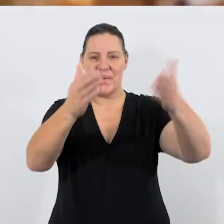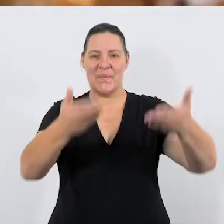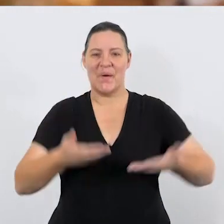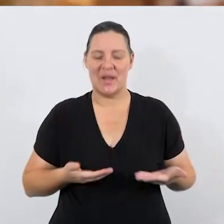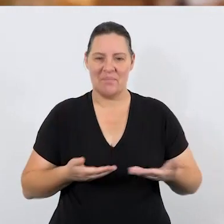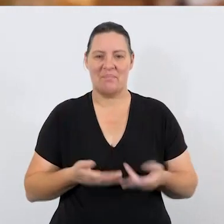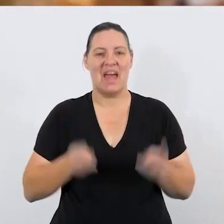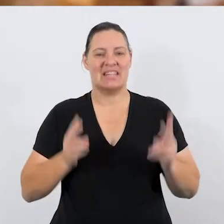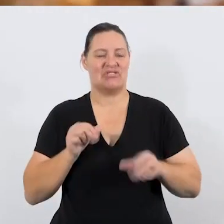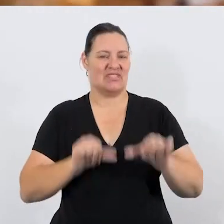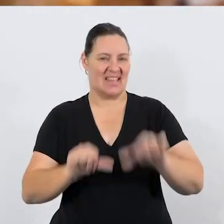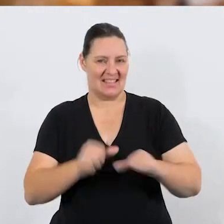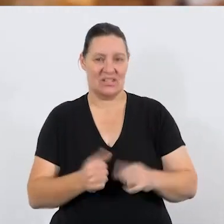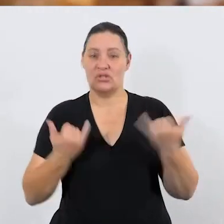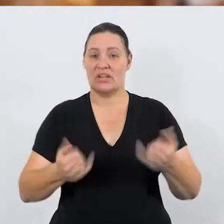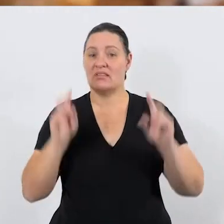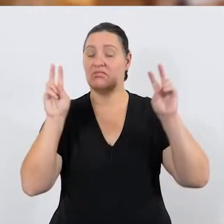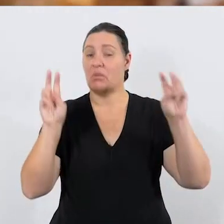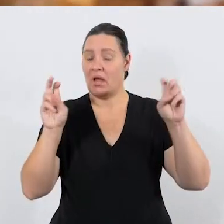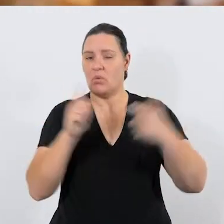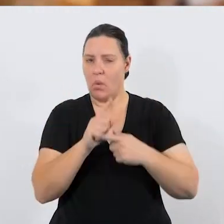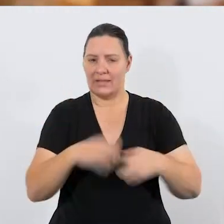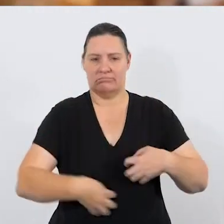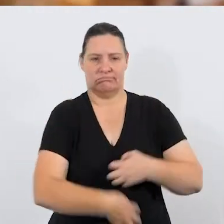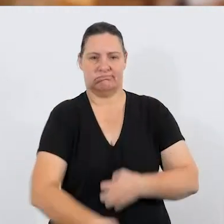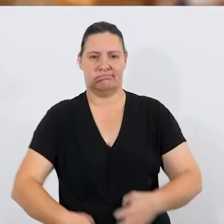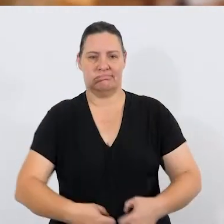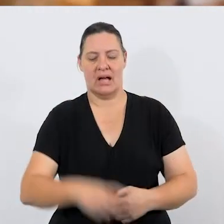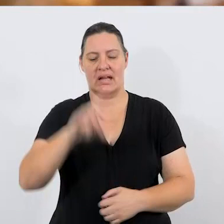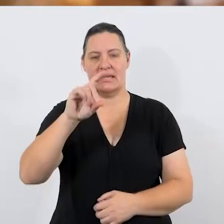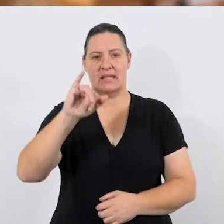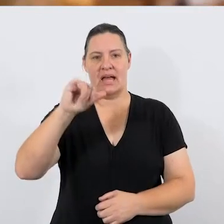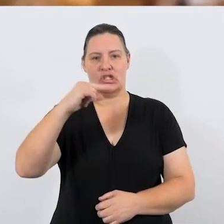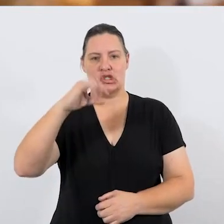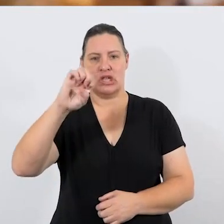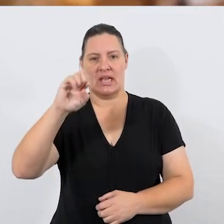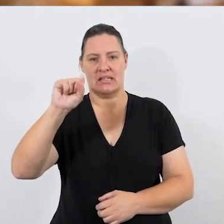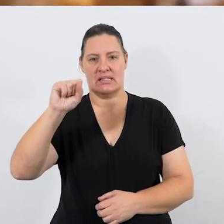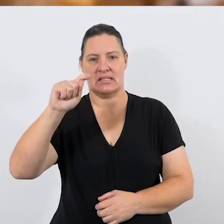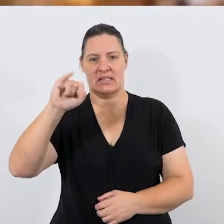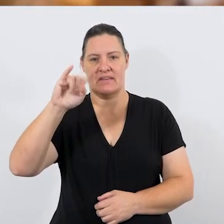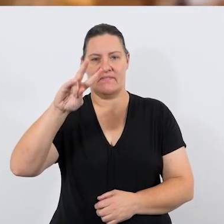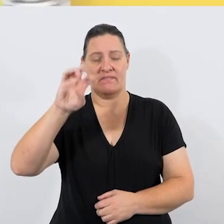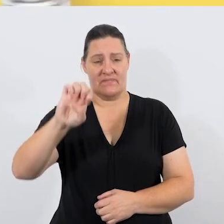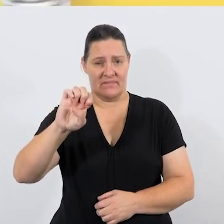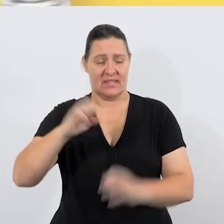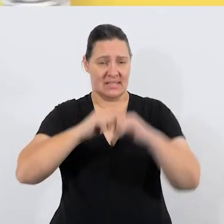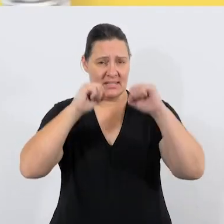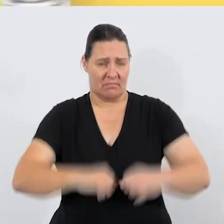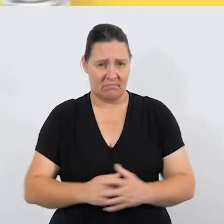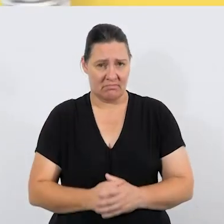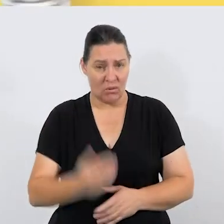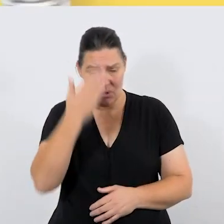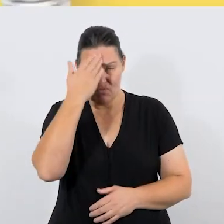Hello and welcome to Natural Sciences. Today's topic is the digestive system. Did you know that we have bacteria